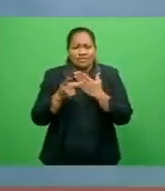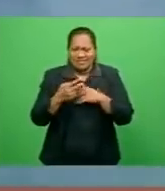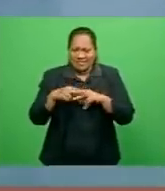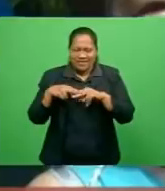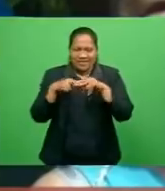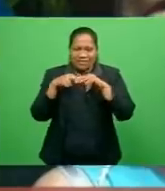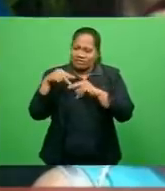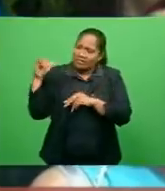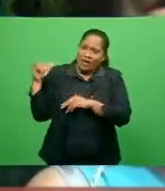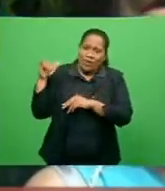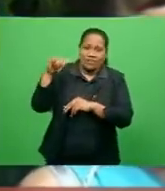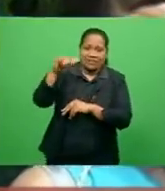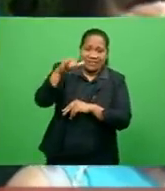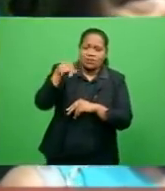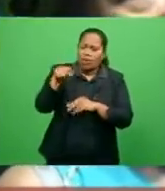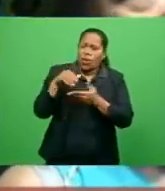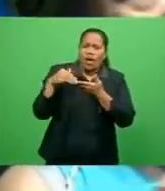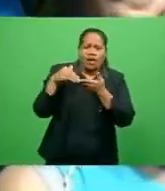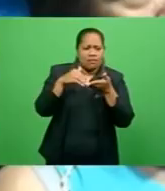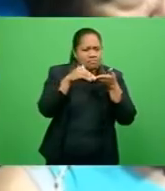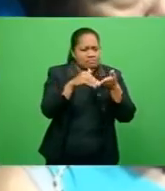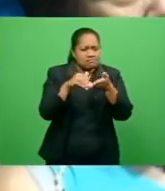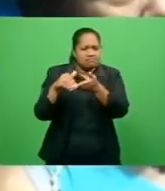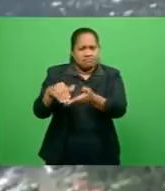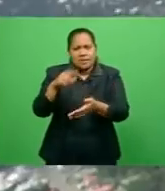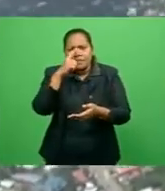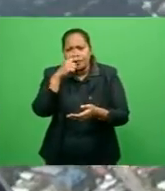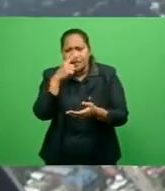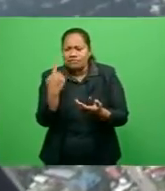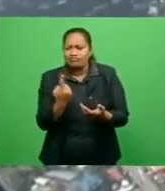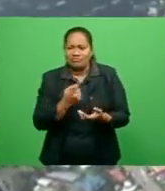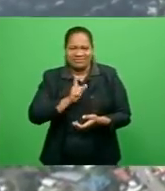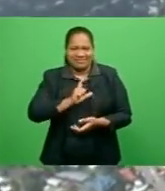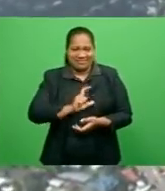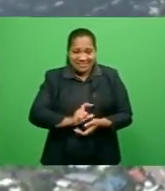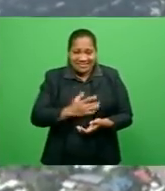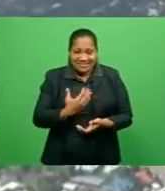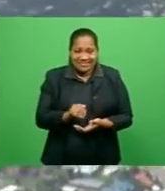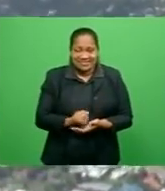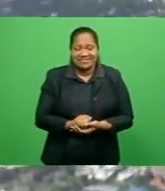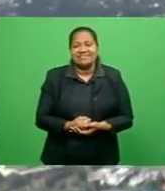Airways, helping people with cancer.